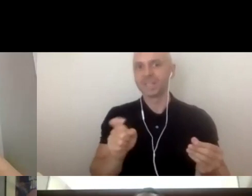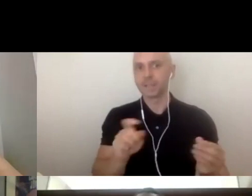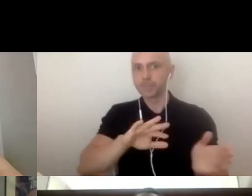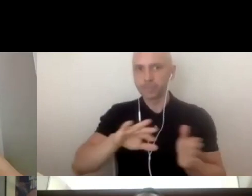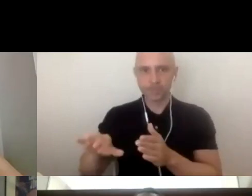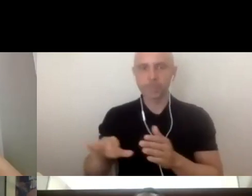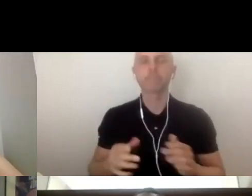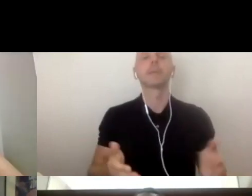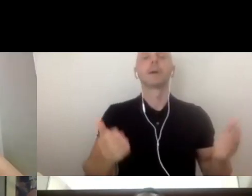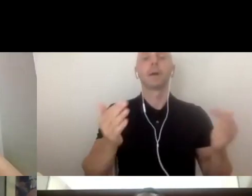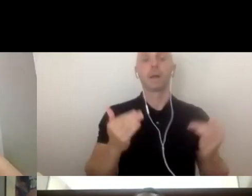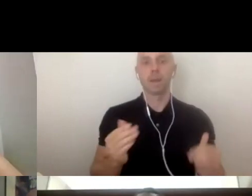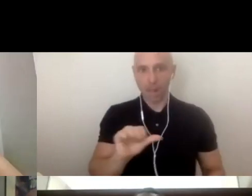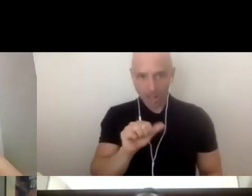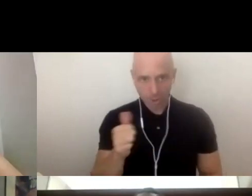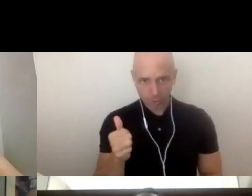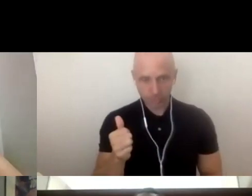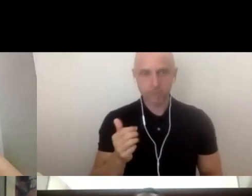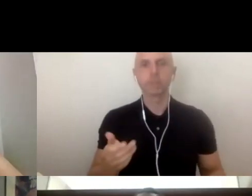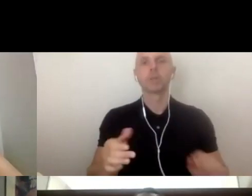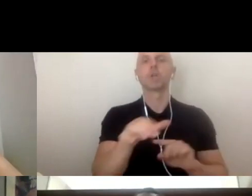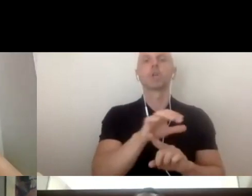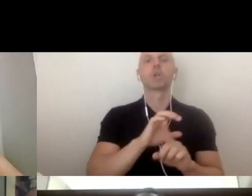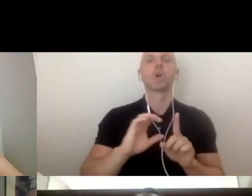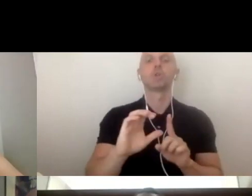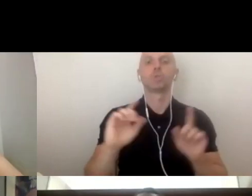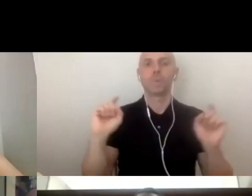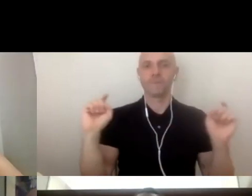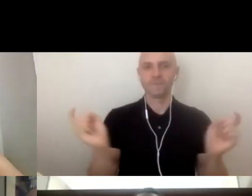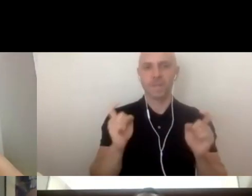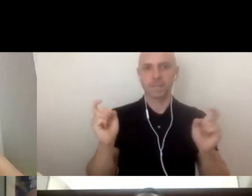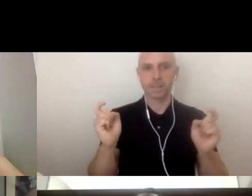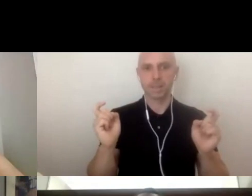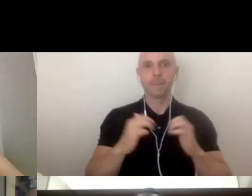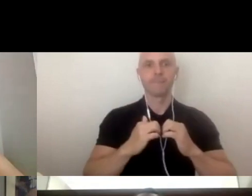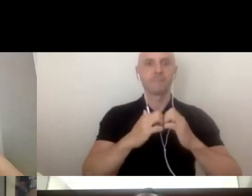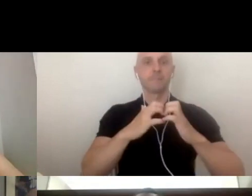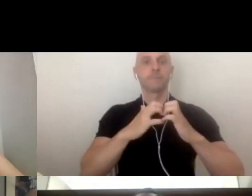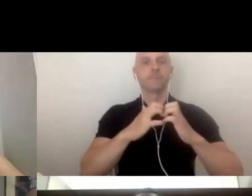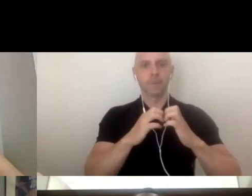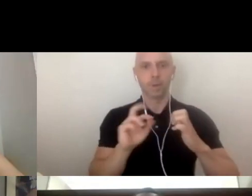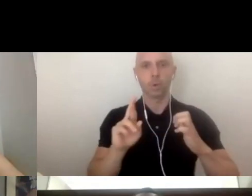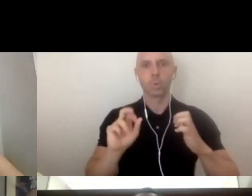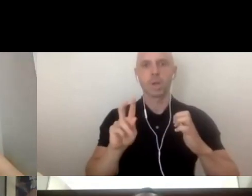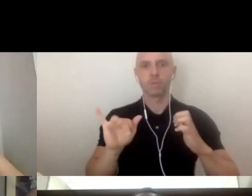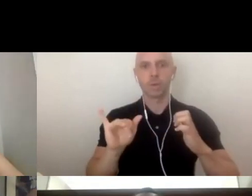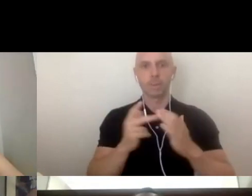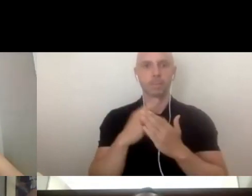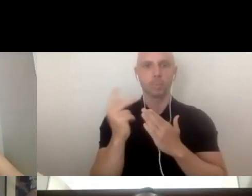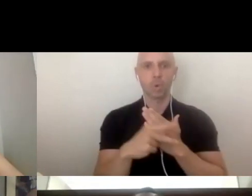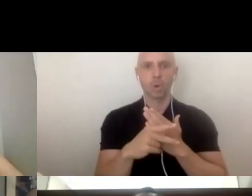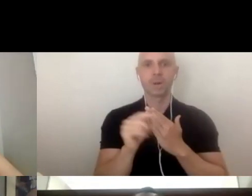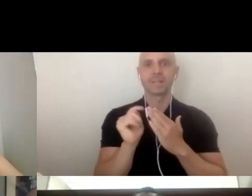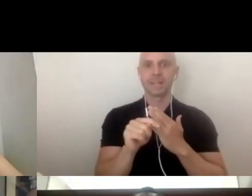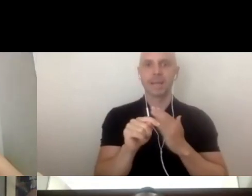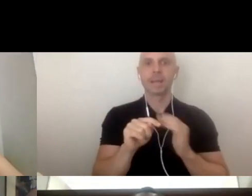Recovery Program, and that's a funding program that we launched in May. Our total requests now far